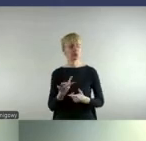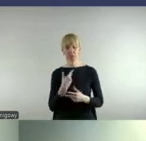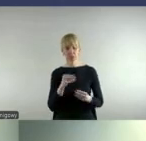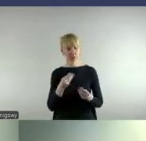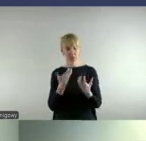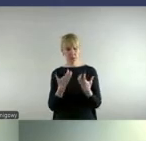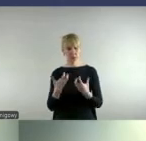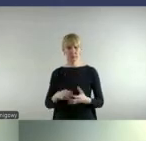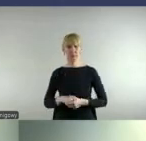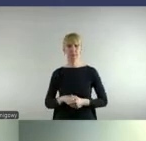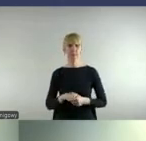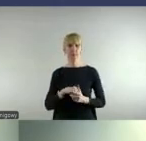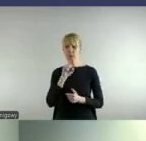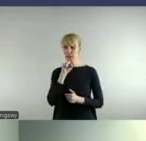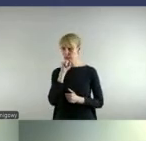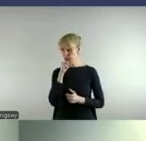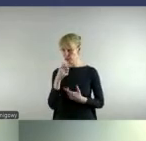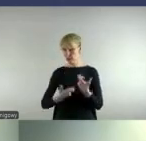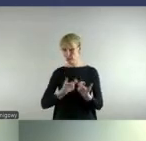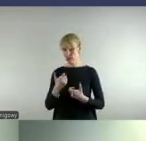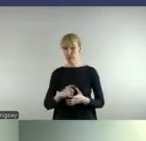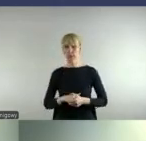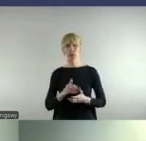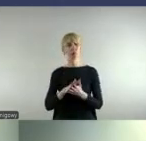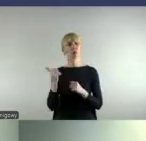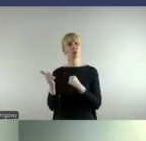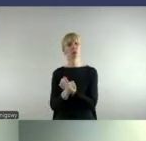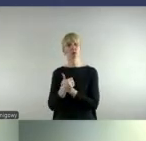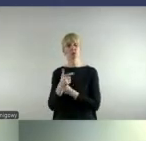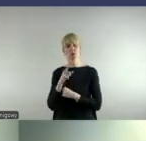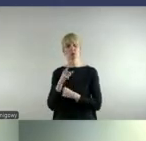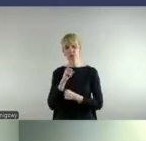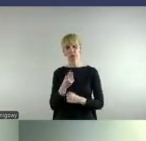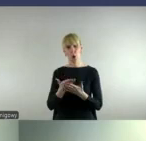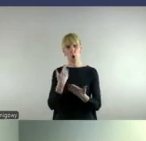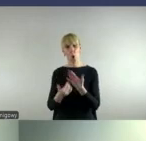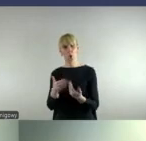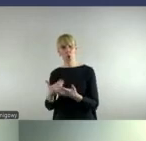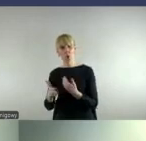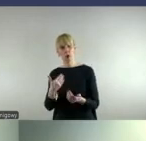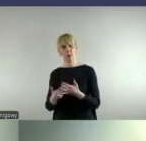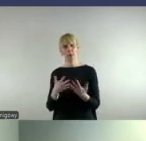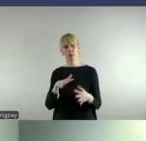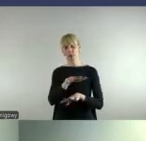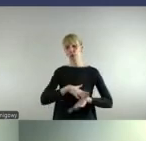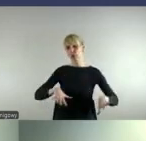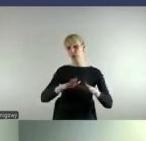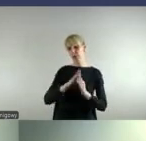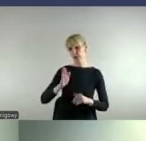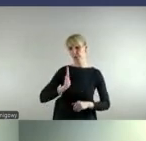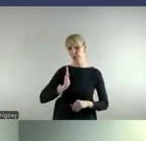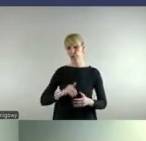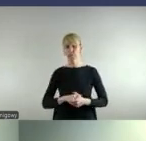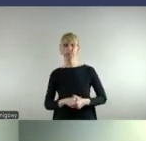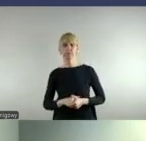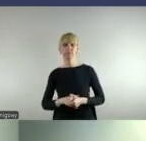reason, which can weaken this safety net over time, but it's still strong in comparison to more urban areas. There